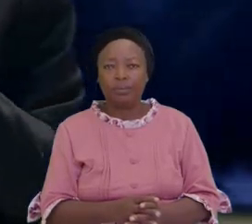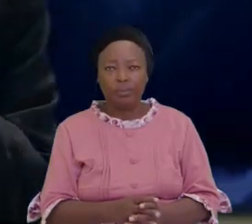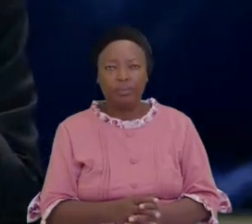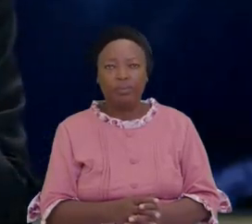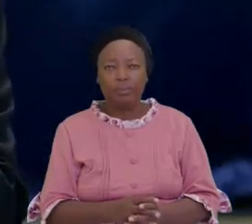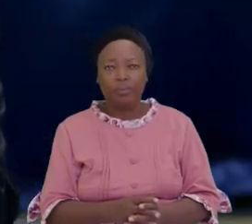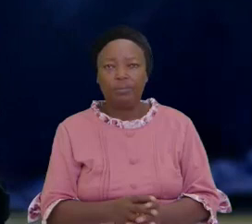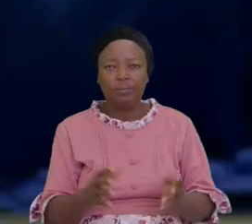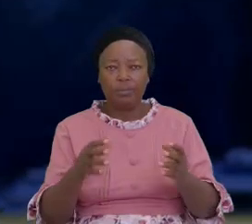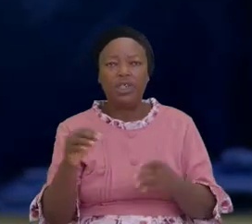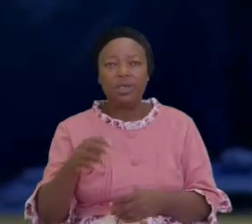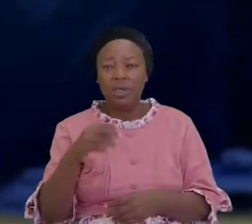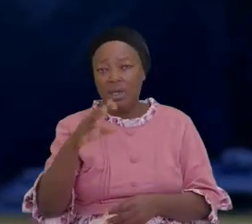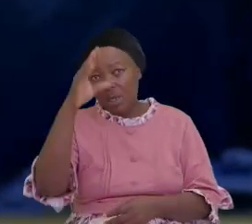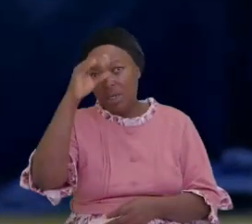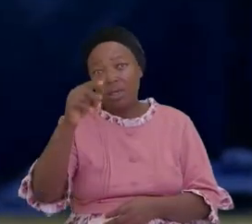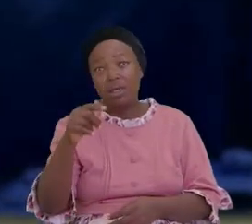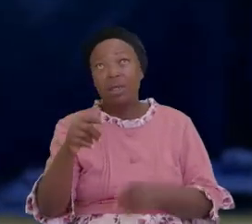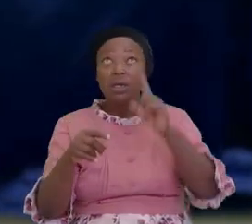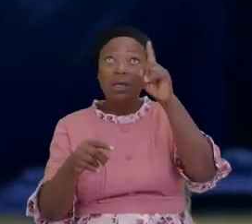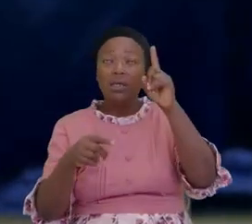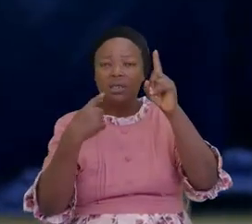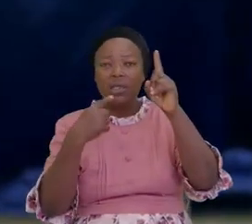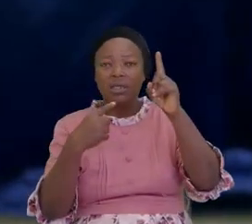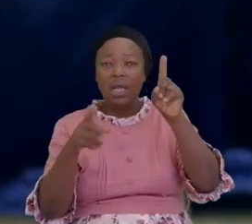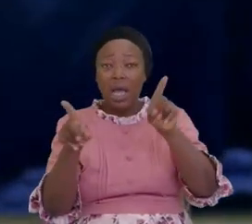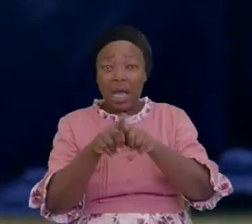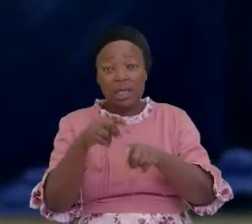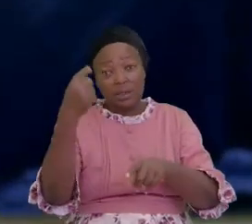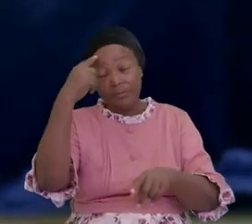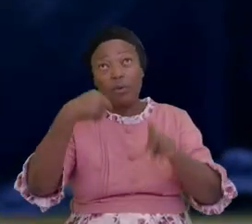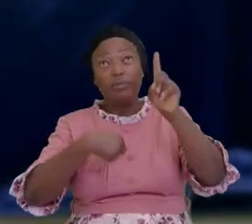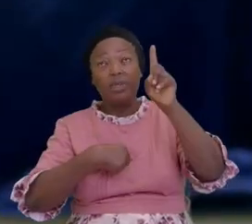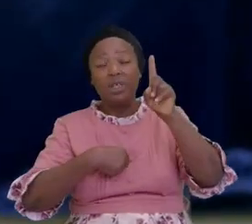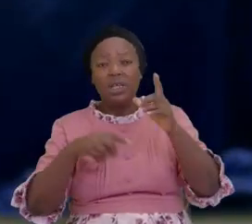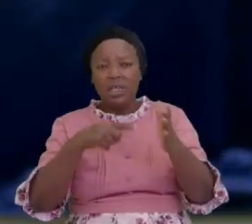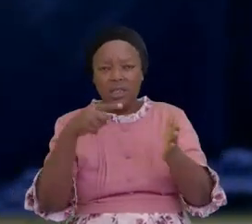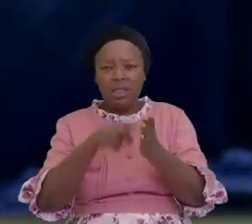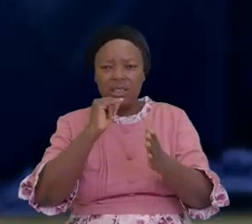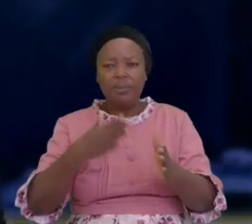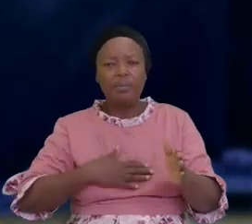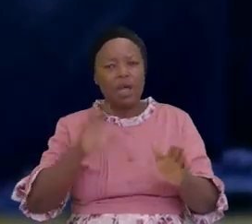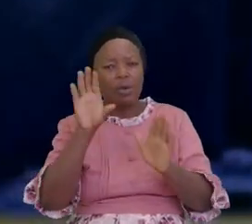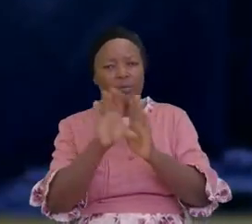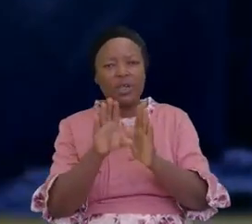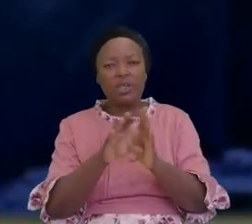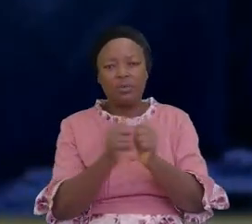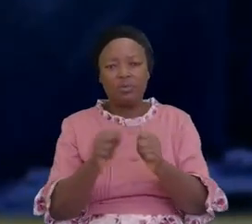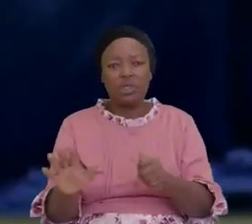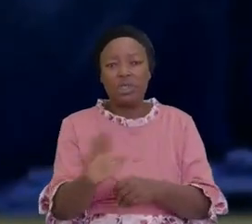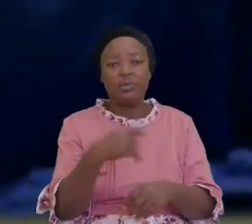It says, as for me, this is my covenant with them, says the Lord.